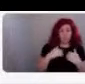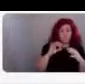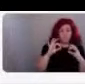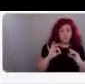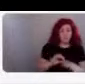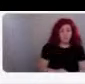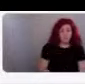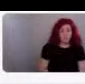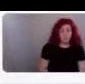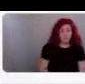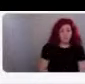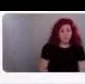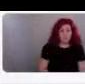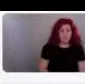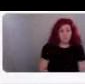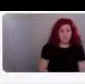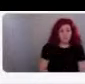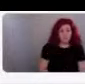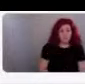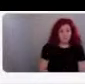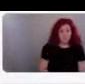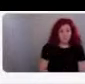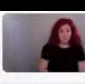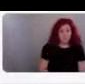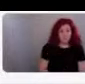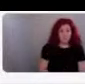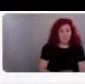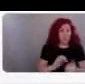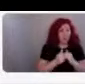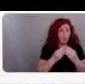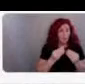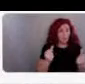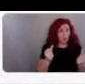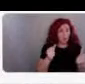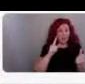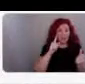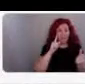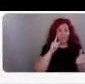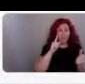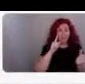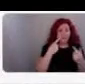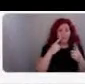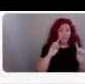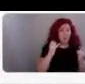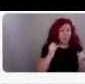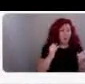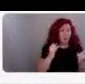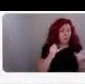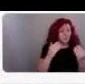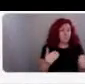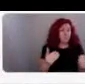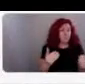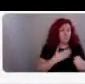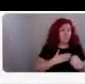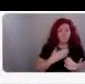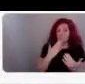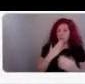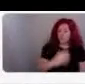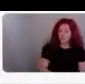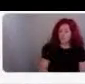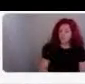feedback how do i solve it i believe you it's it is working now please proceed thank